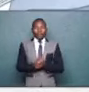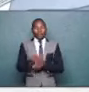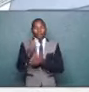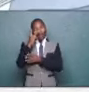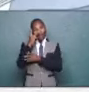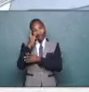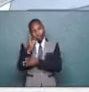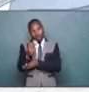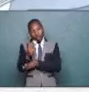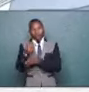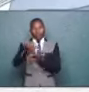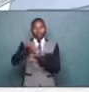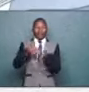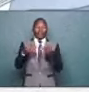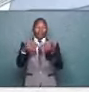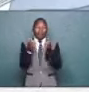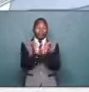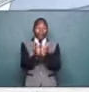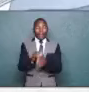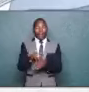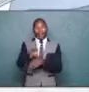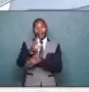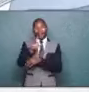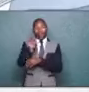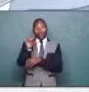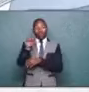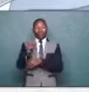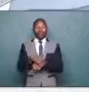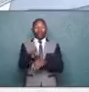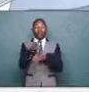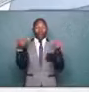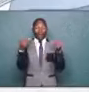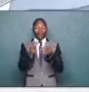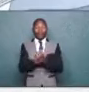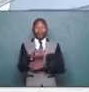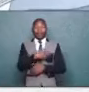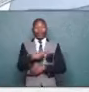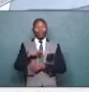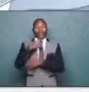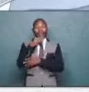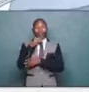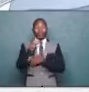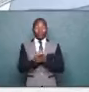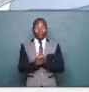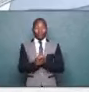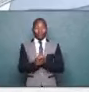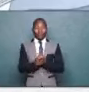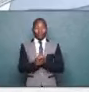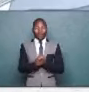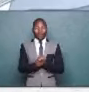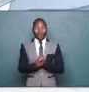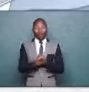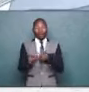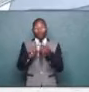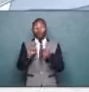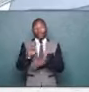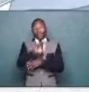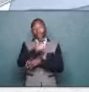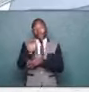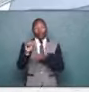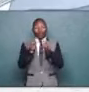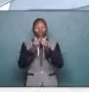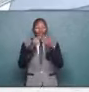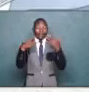Accreditation of party representatives, CSOs, and the media. Ladies and gentlemen, as per Section 16 of